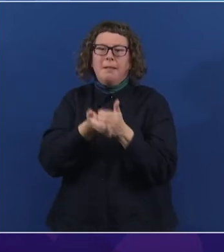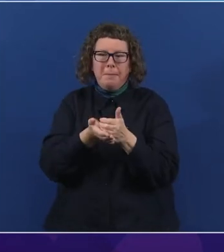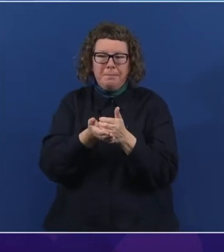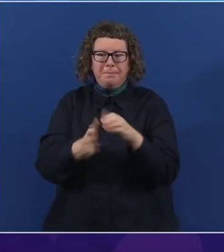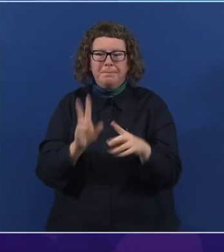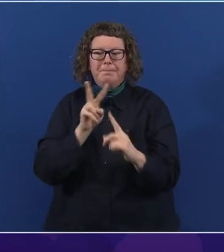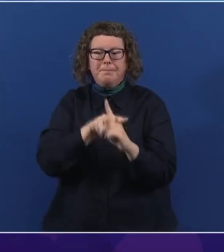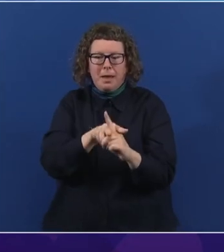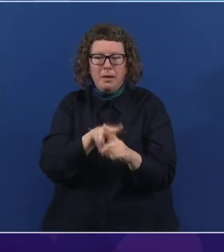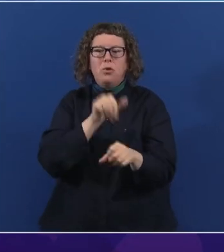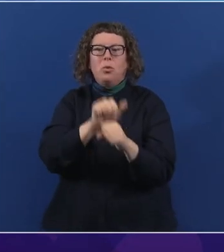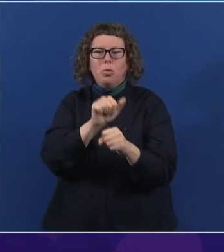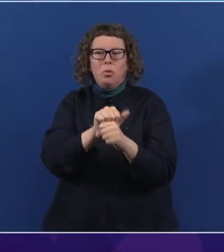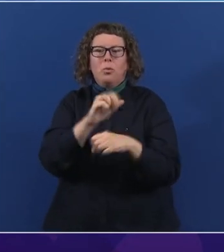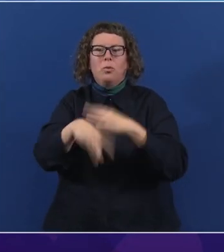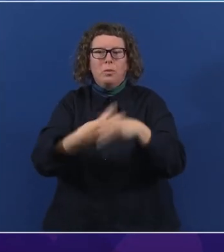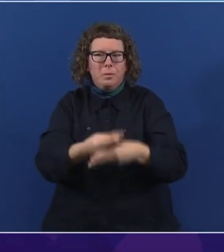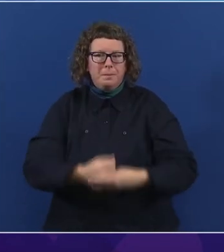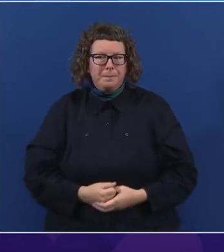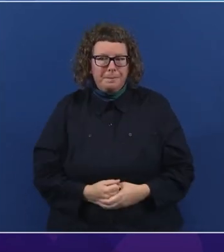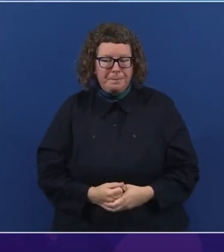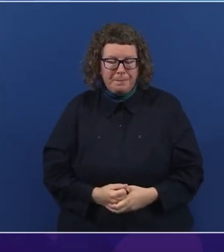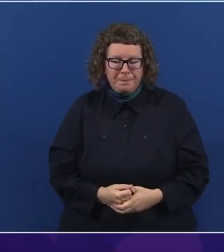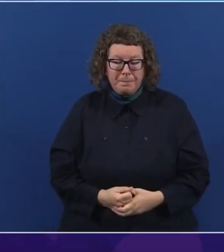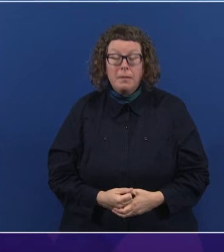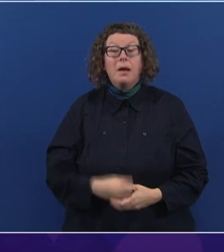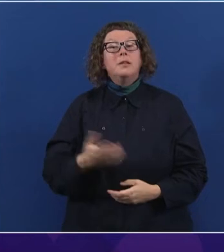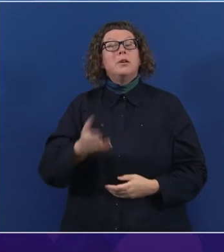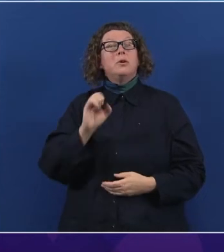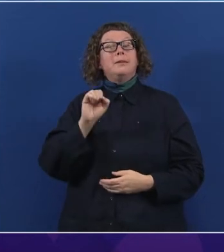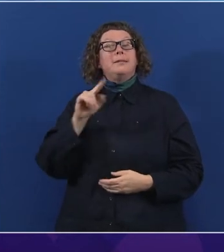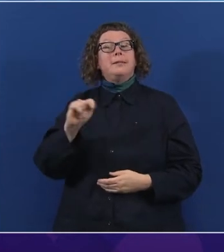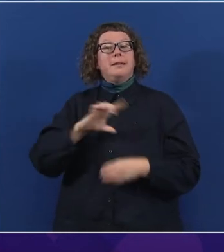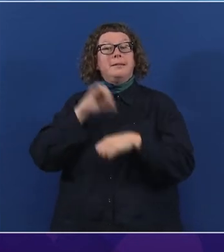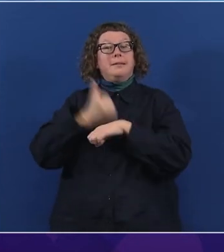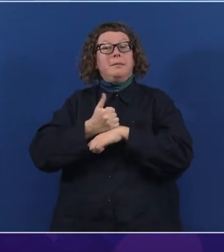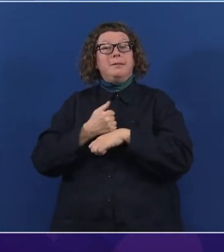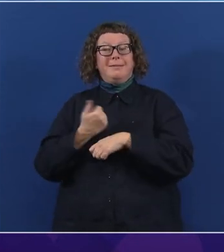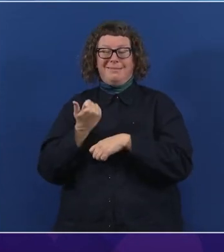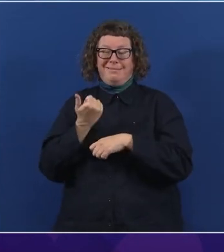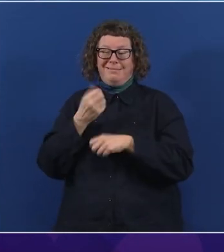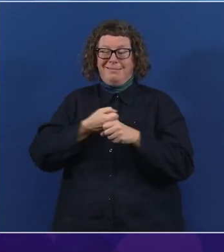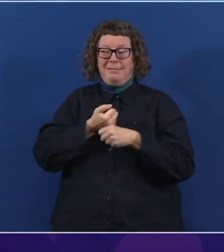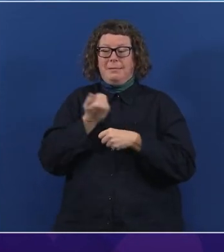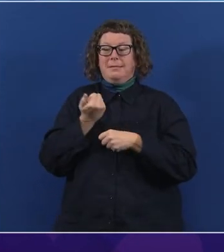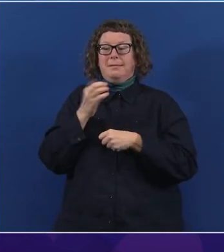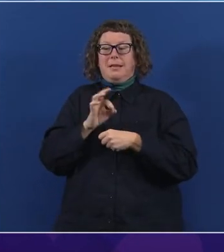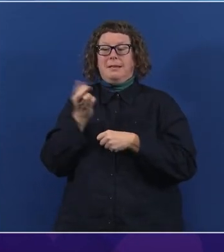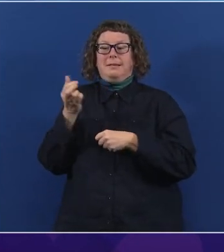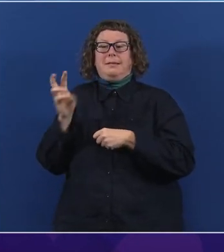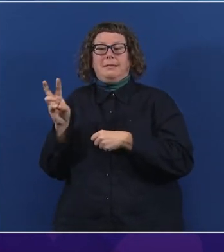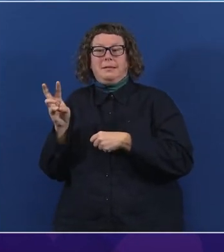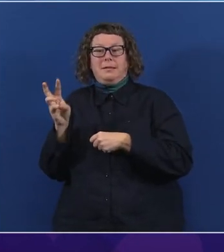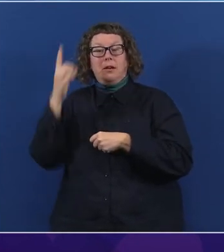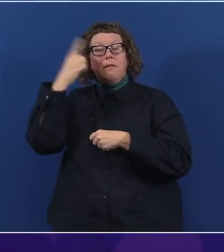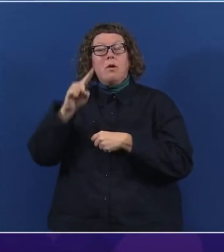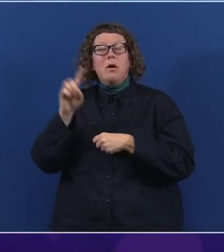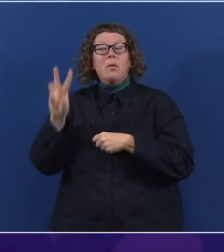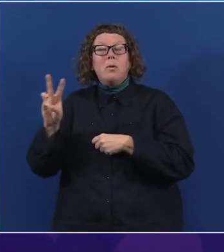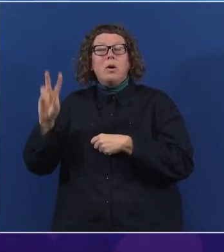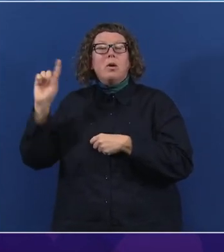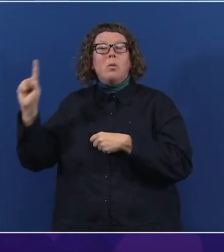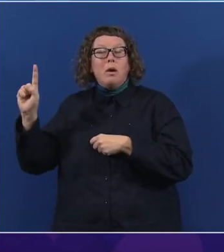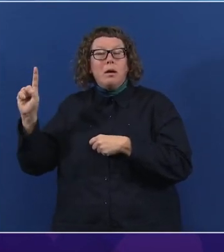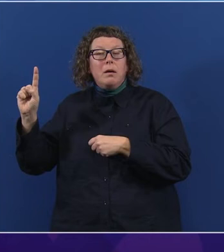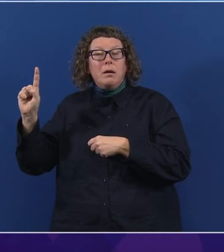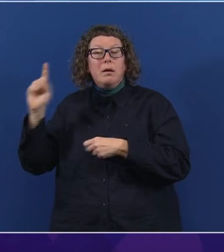of work. Now, some of you may know this. SAIT was established in 1916 to retrain veterans returning